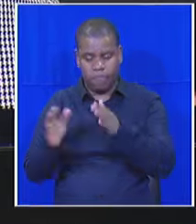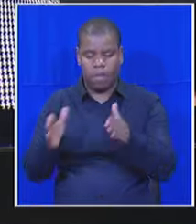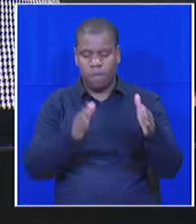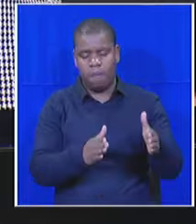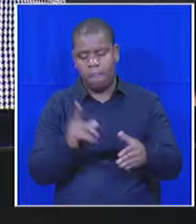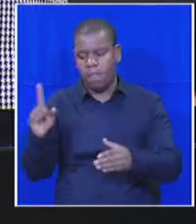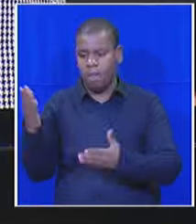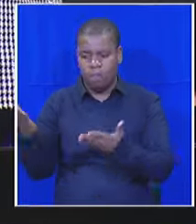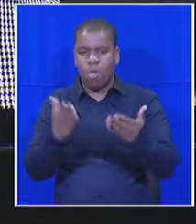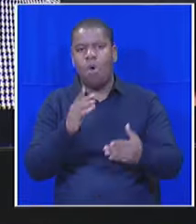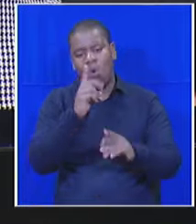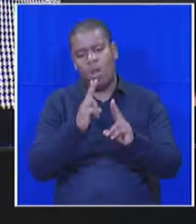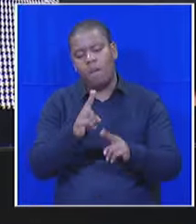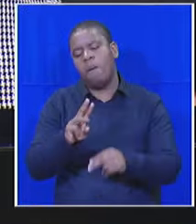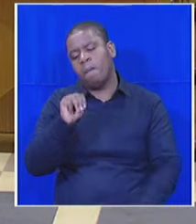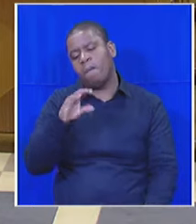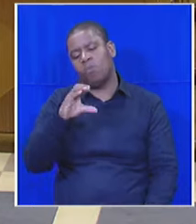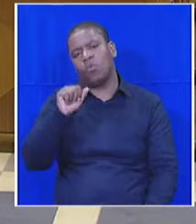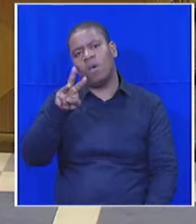Mwango, IFP.